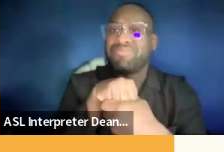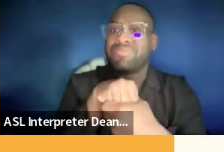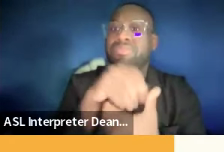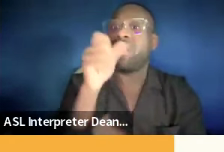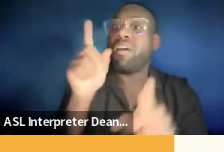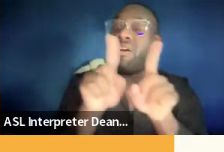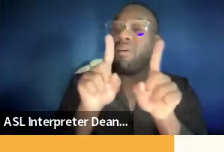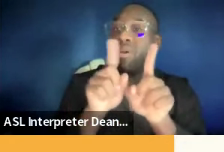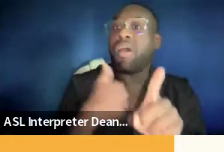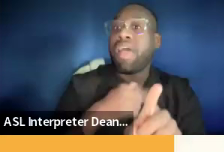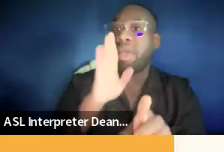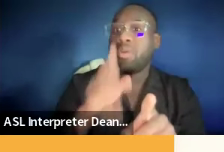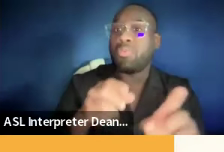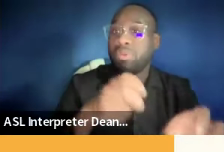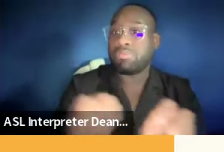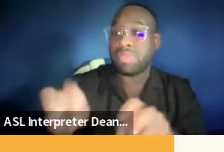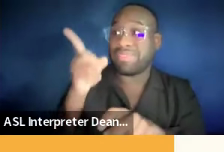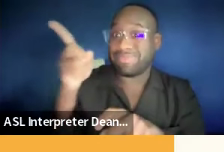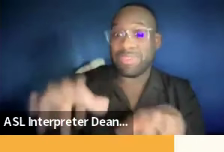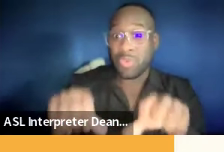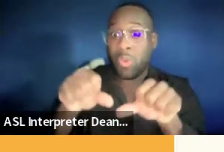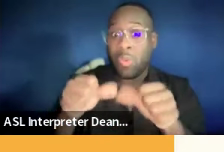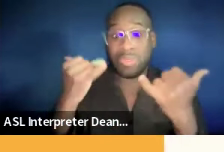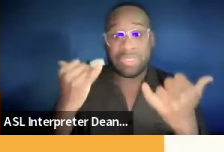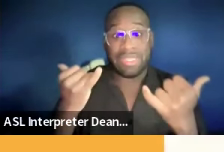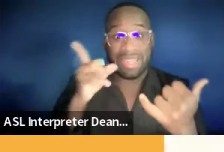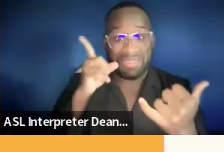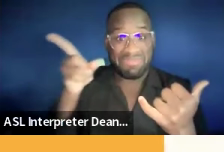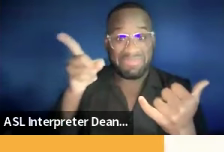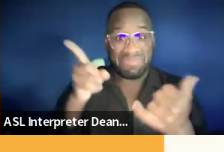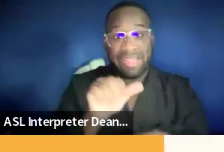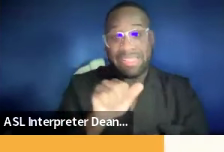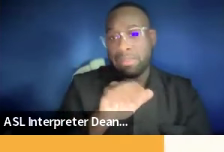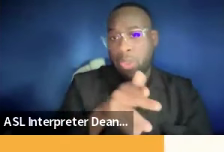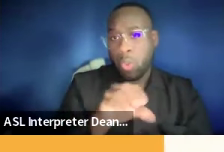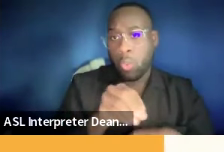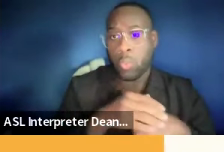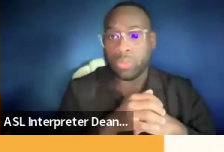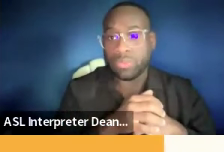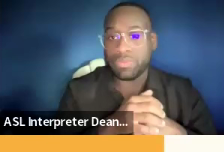going to kick it over to our host today, Sumiko. Thank you everybody for being here.